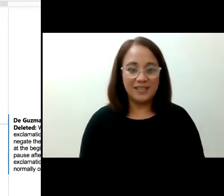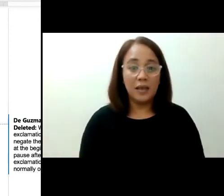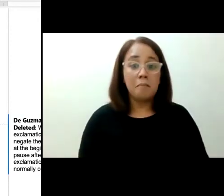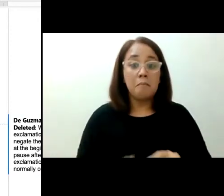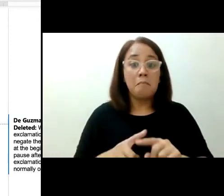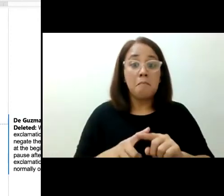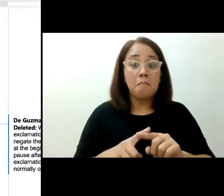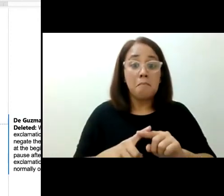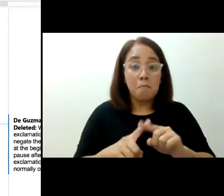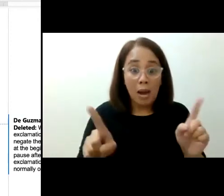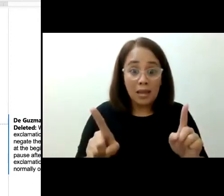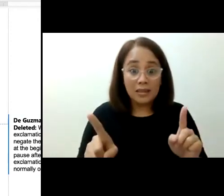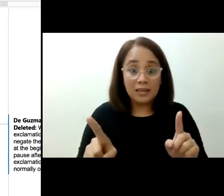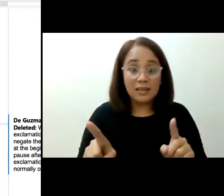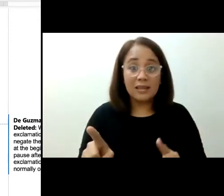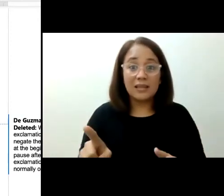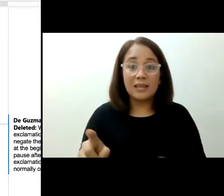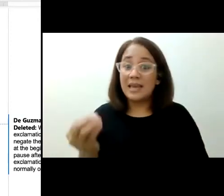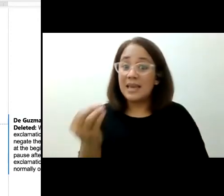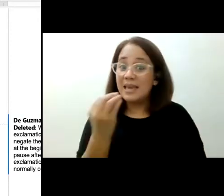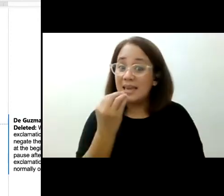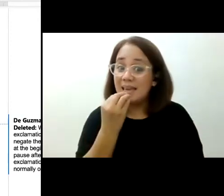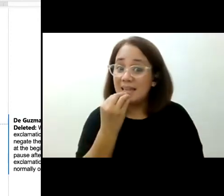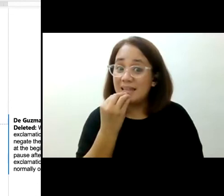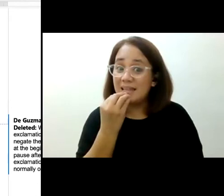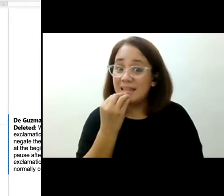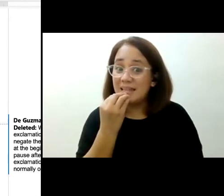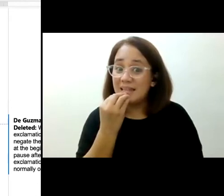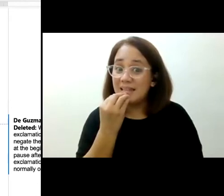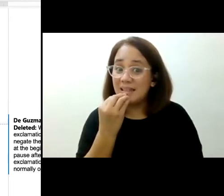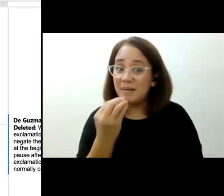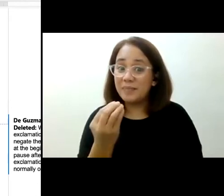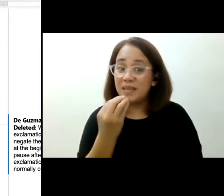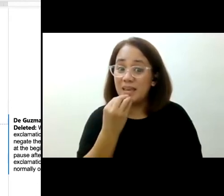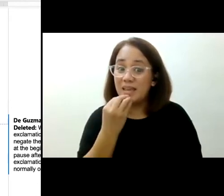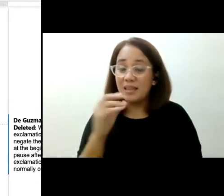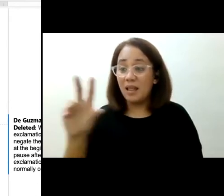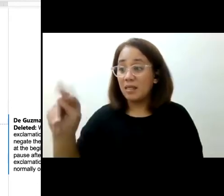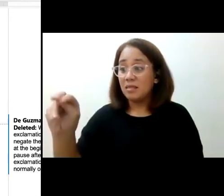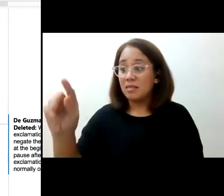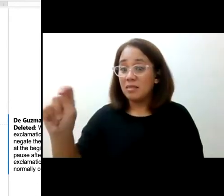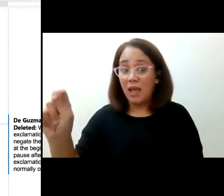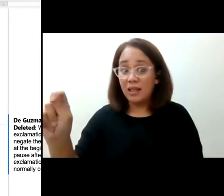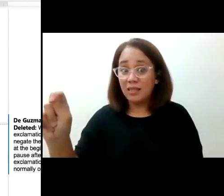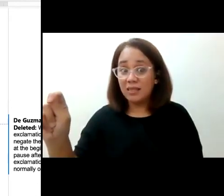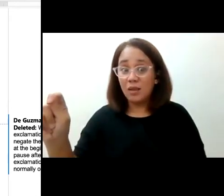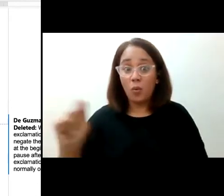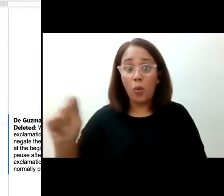like eat, not, then you put it at the end.